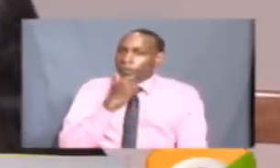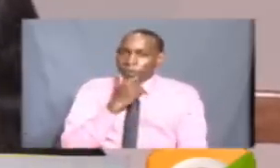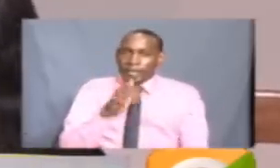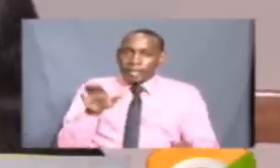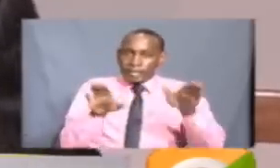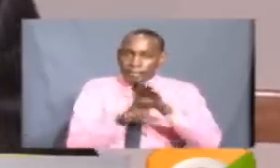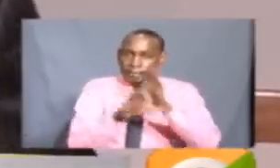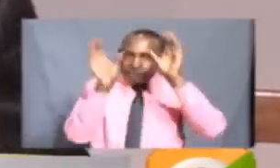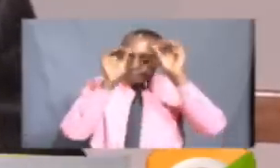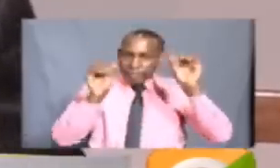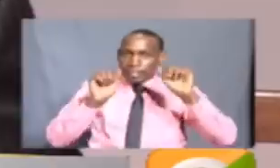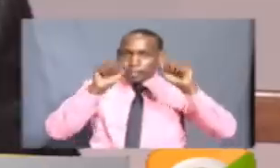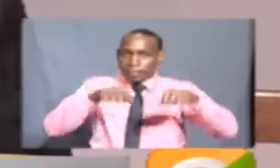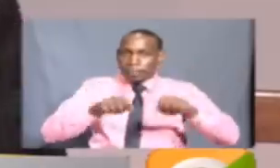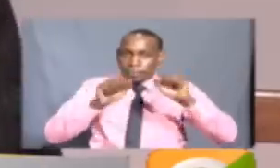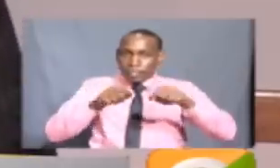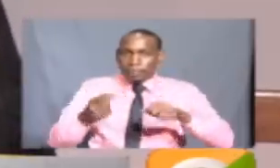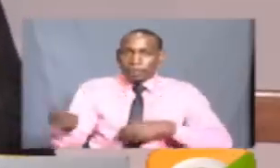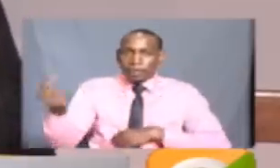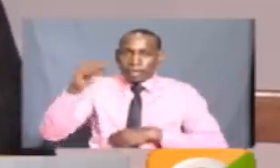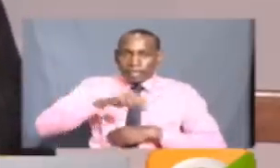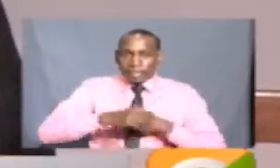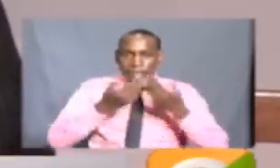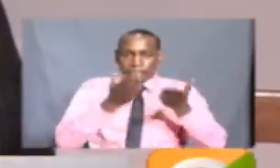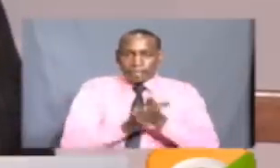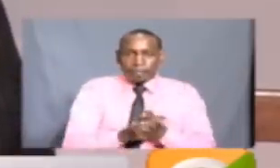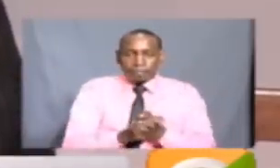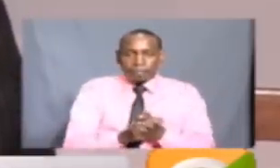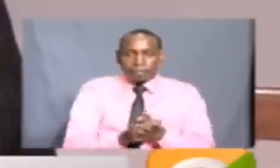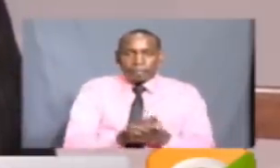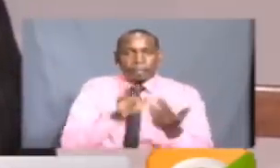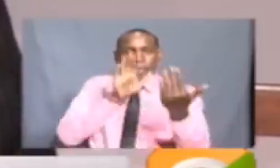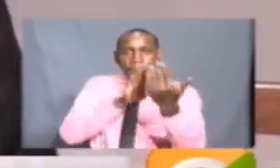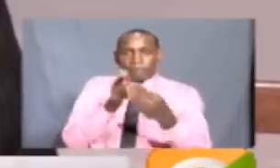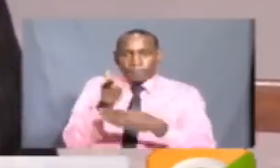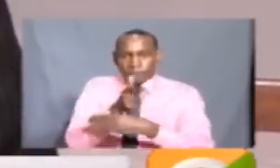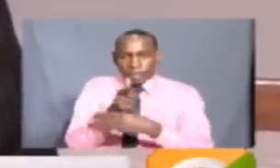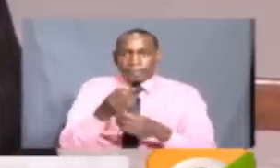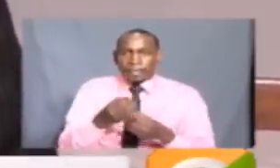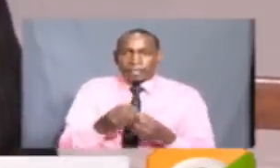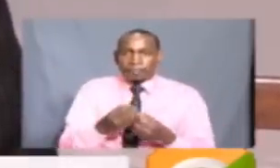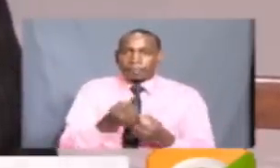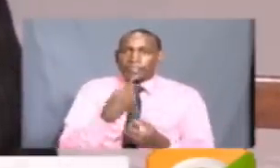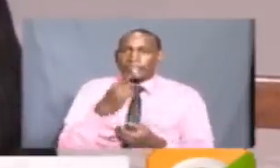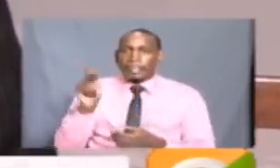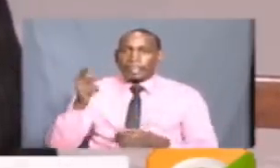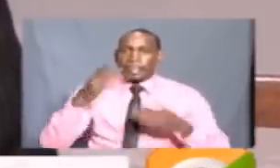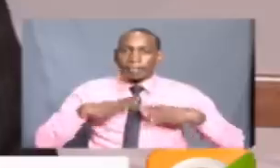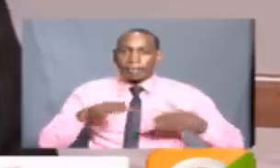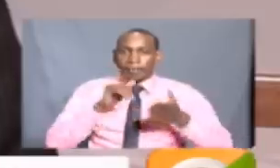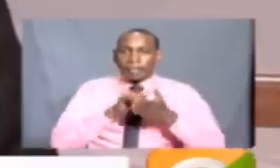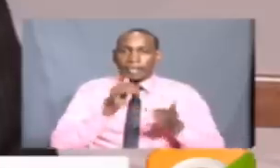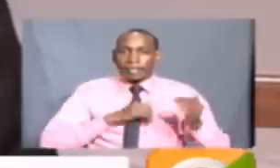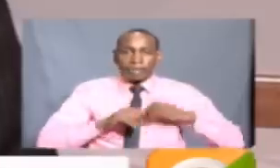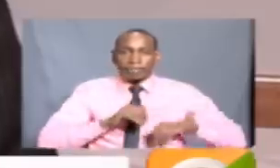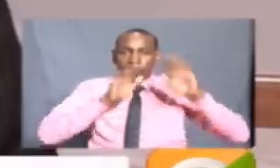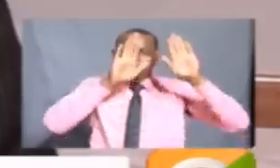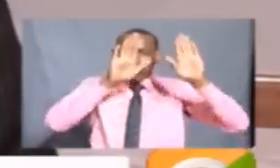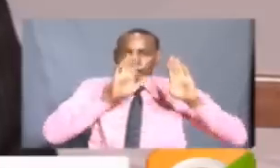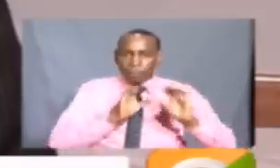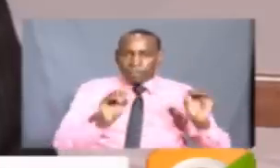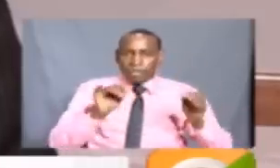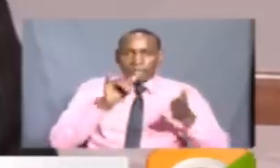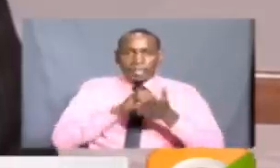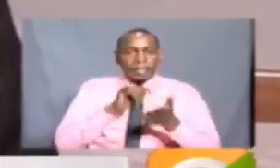can sit in these studios and look in these cameras and tell Kenyans that corruption doesn't matter,